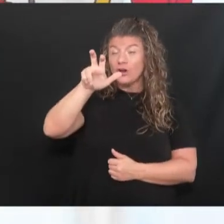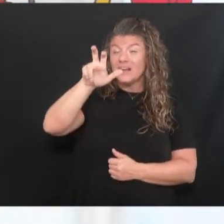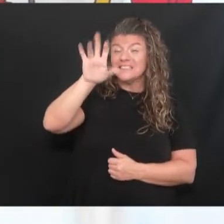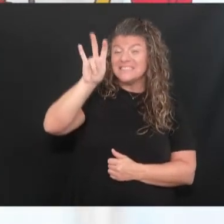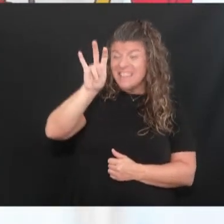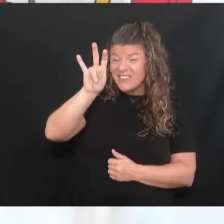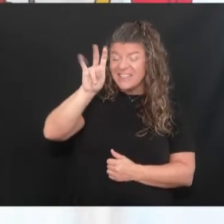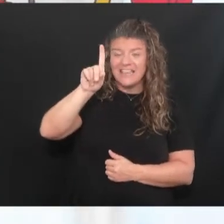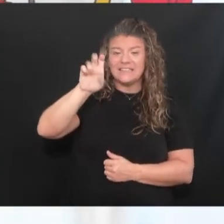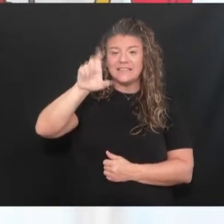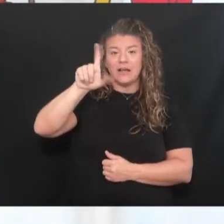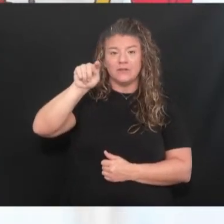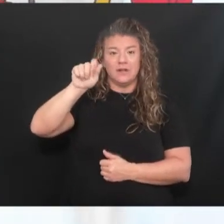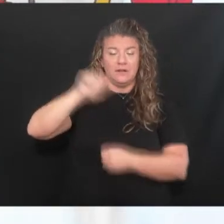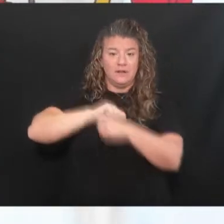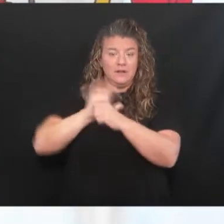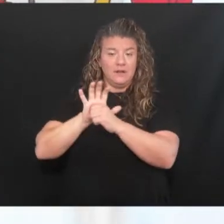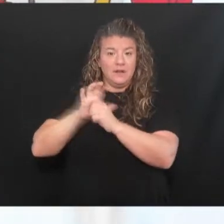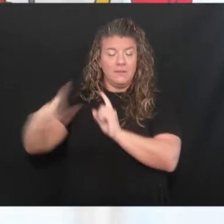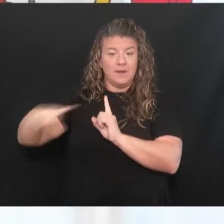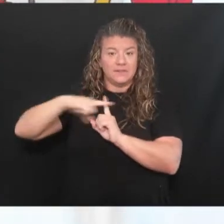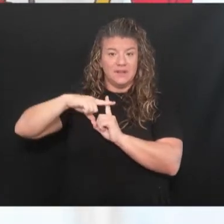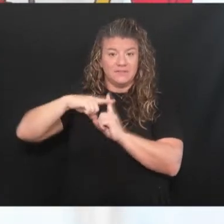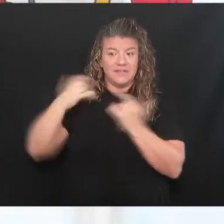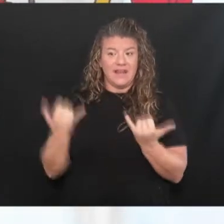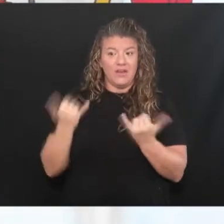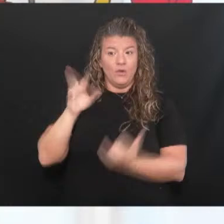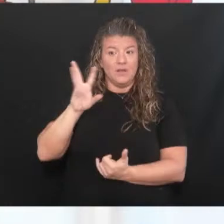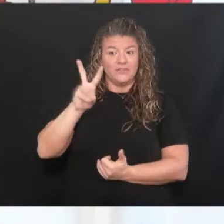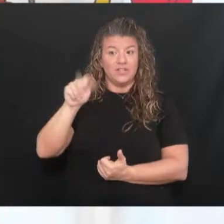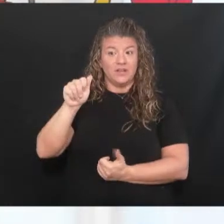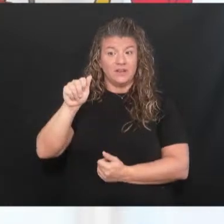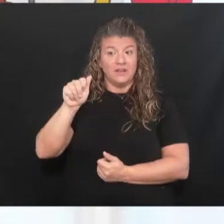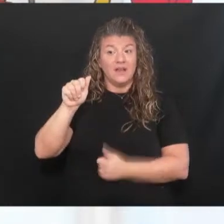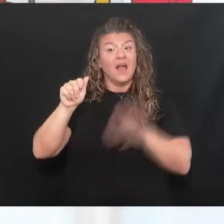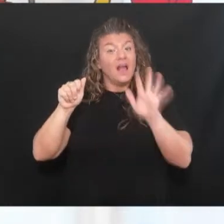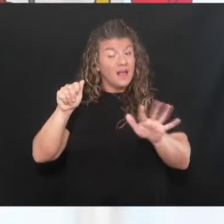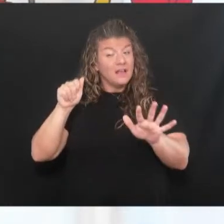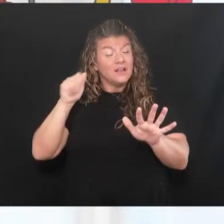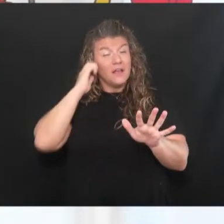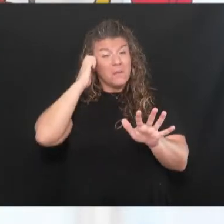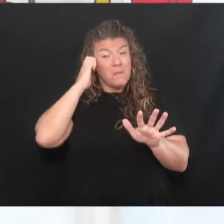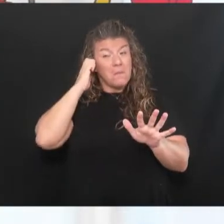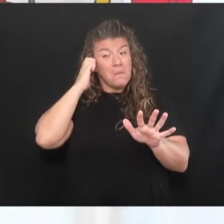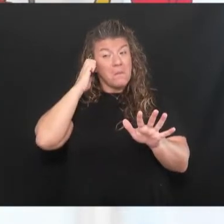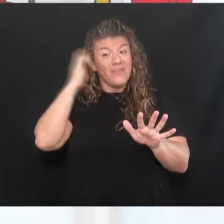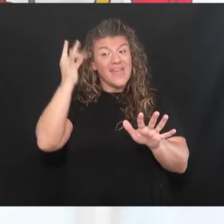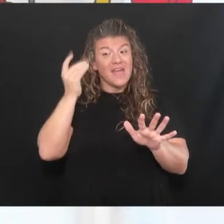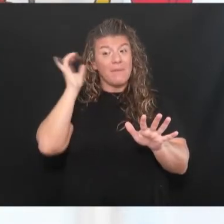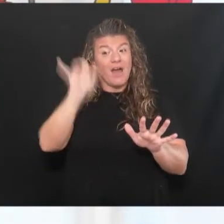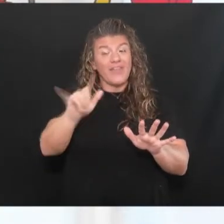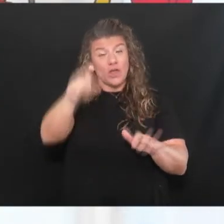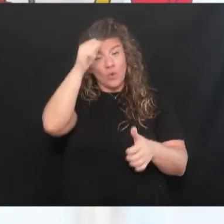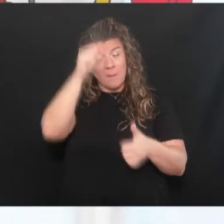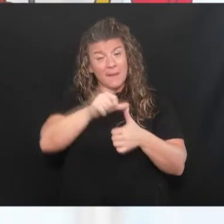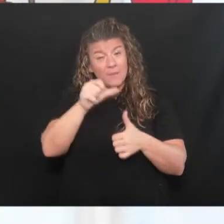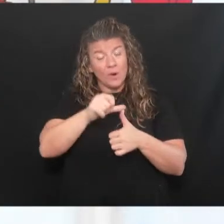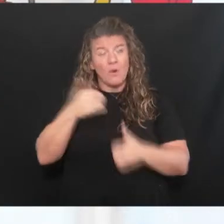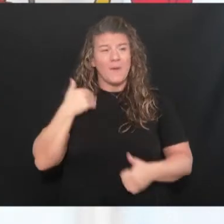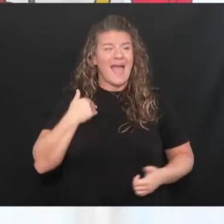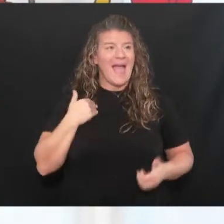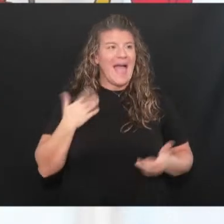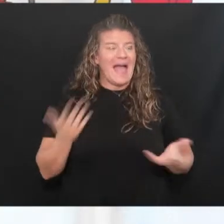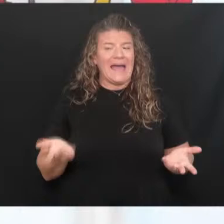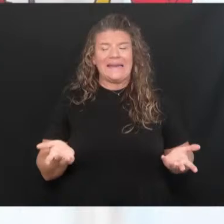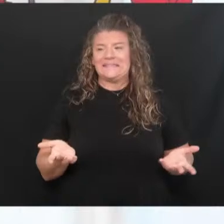317 Delta variant cases in West Virginia. Now just think about this. Do you remember when we had, I don't know what the